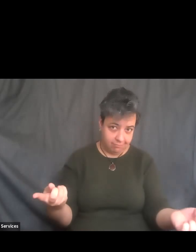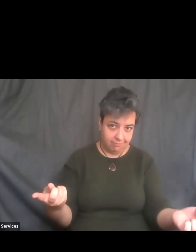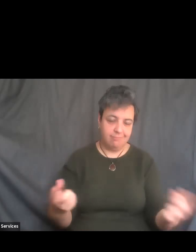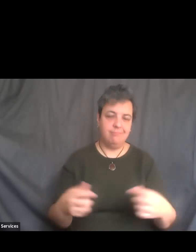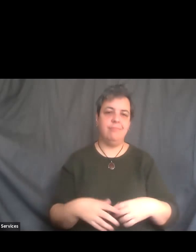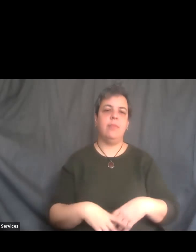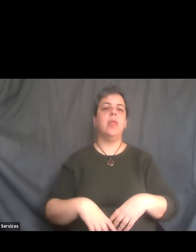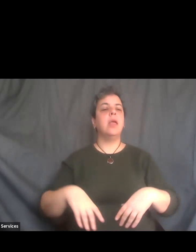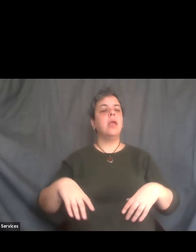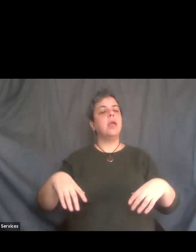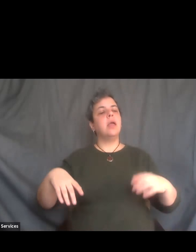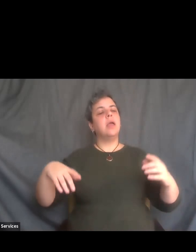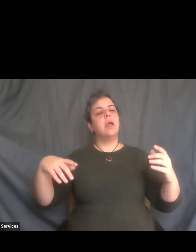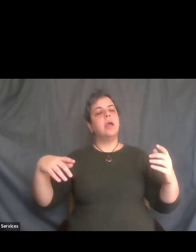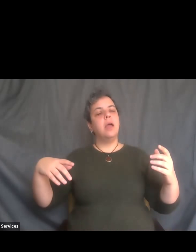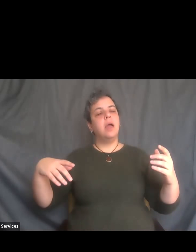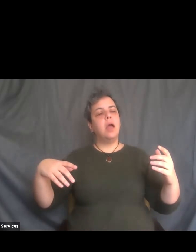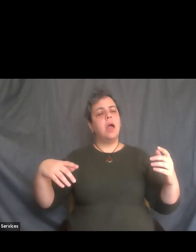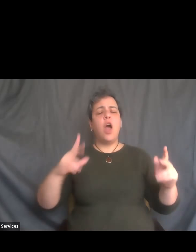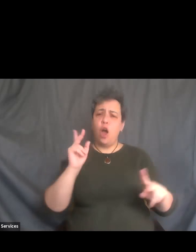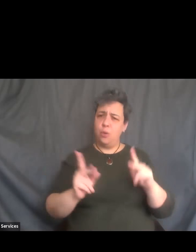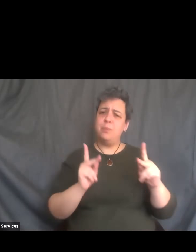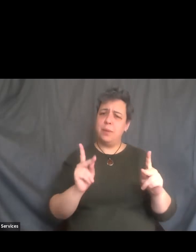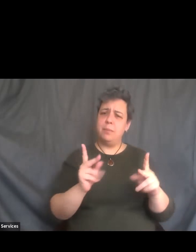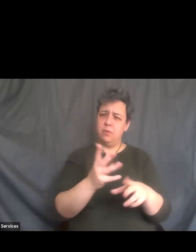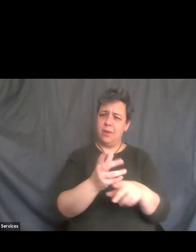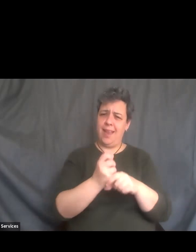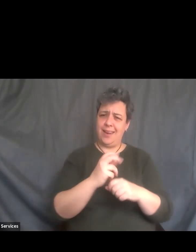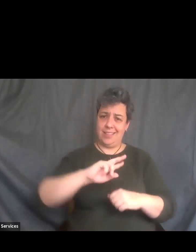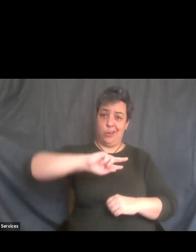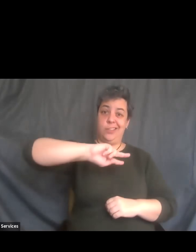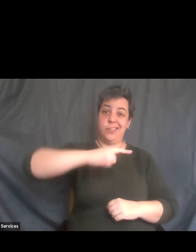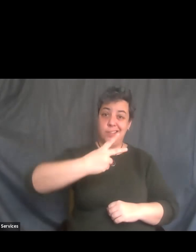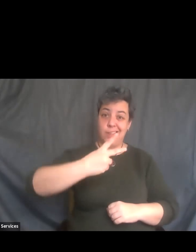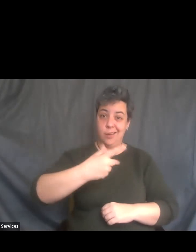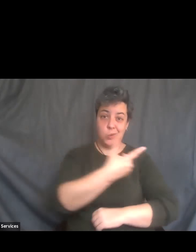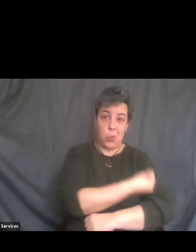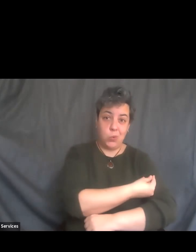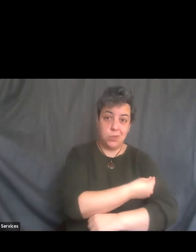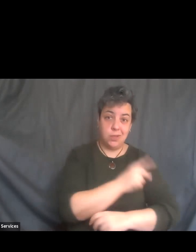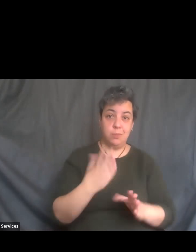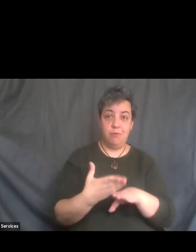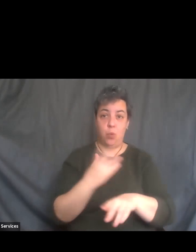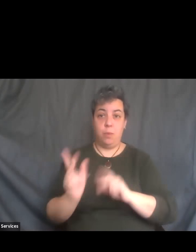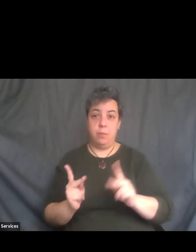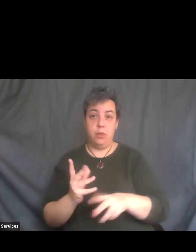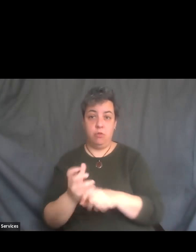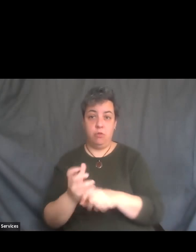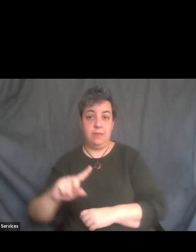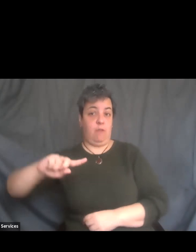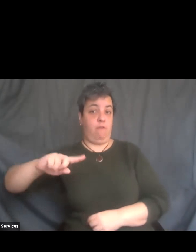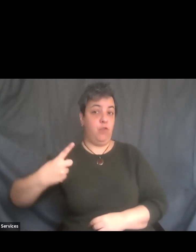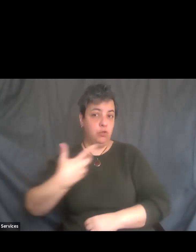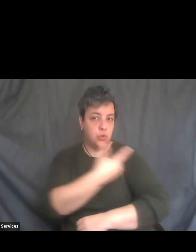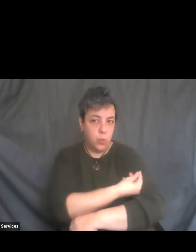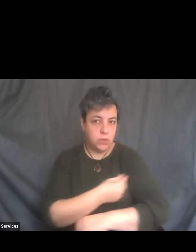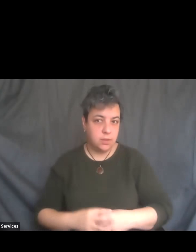Are people getting their second doses before people are getting first doses?